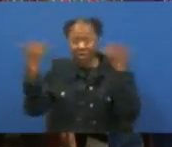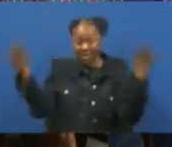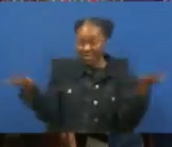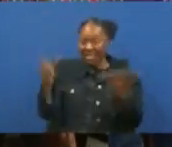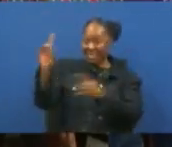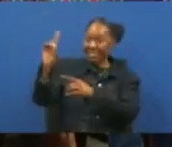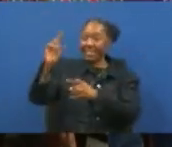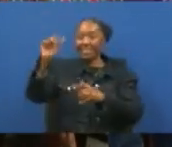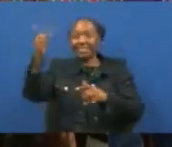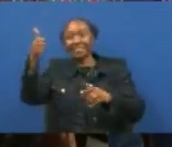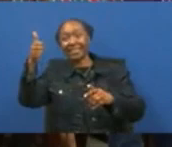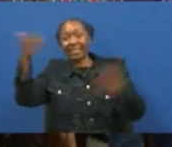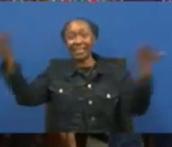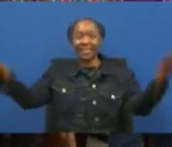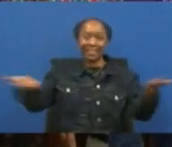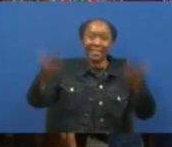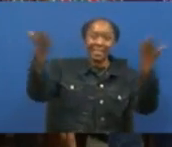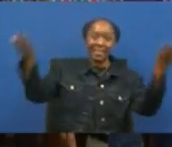house.